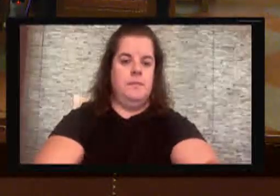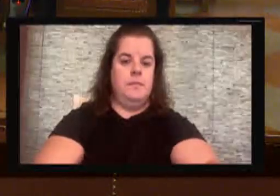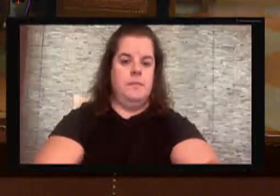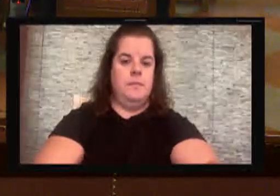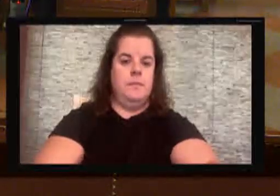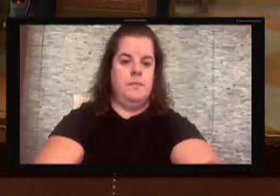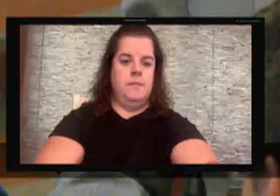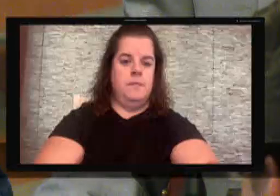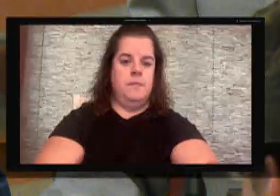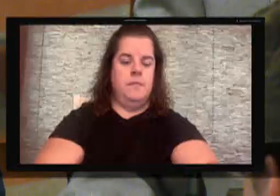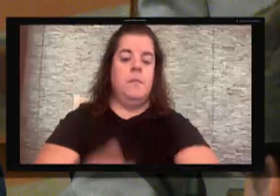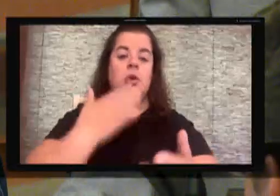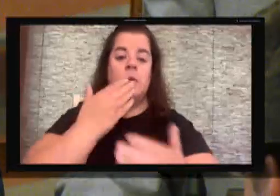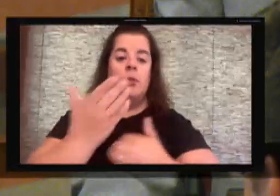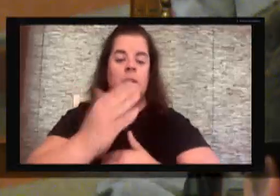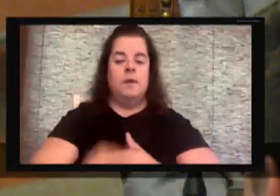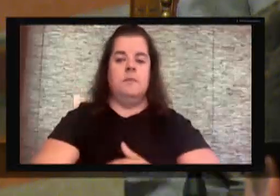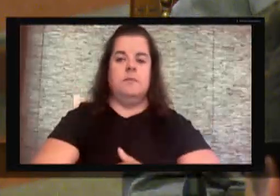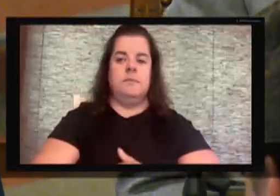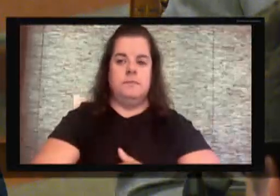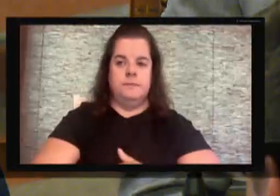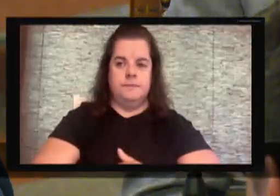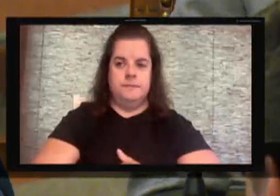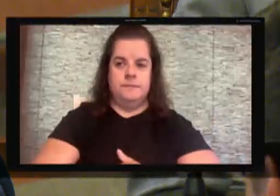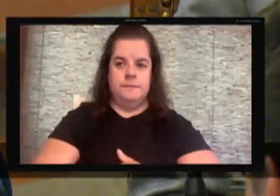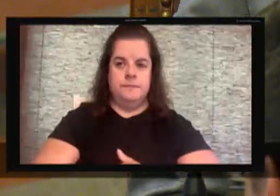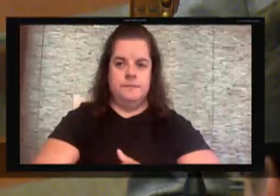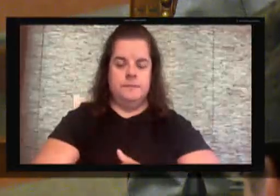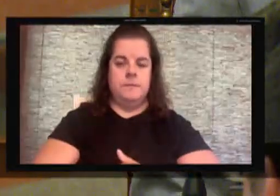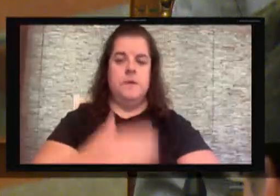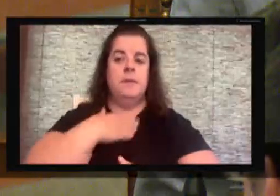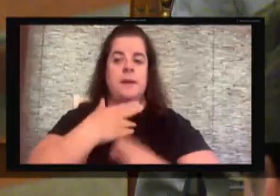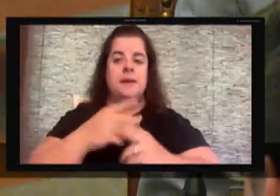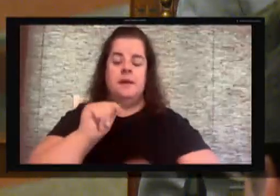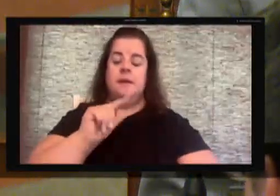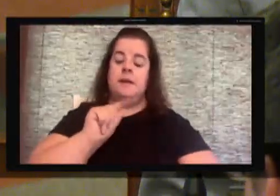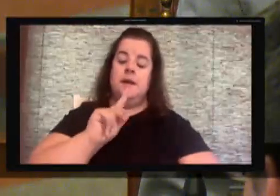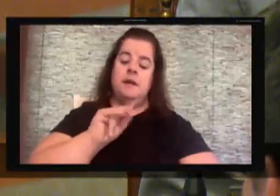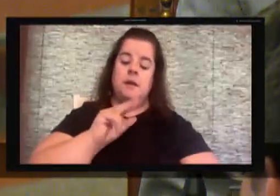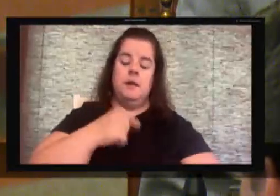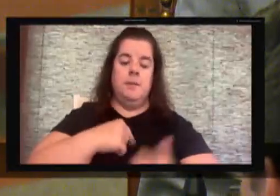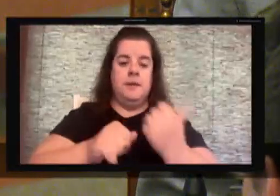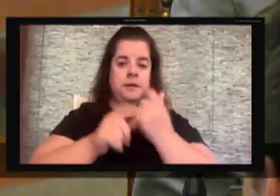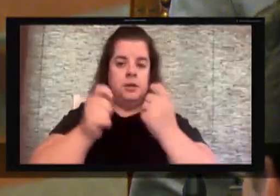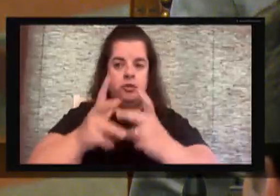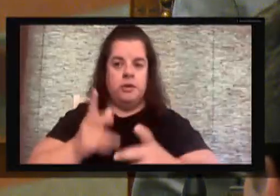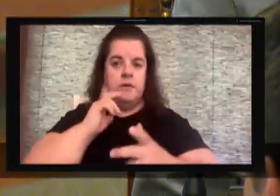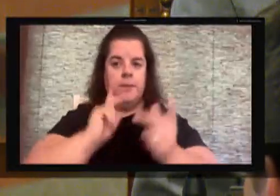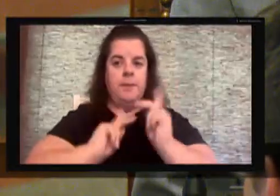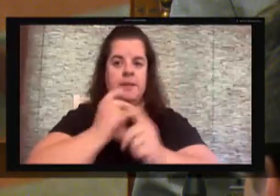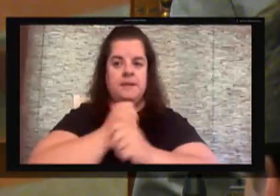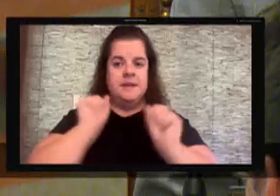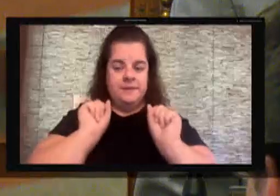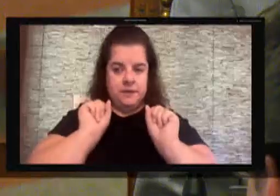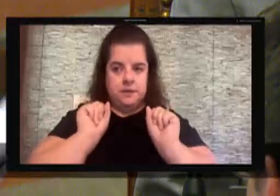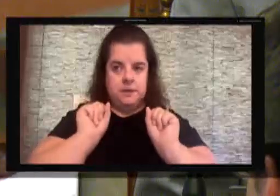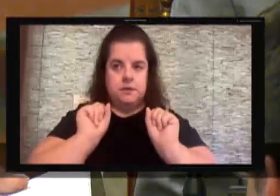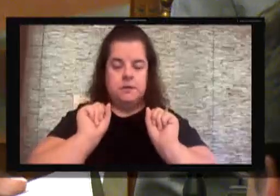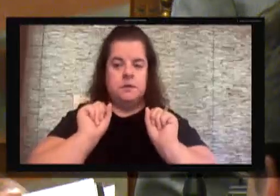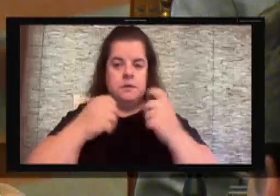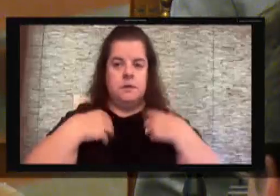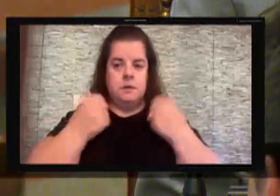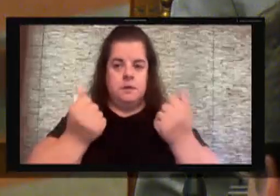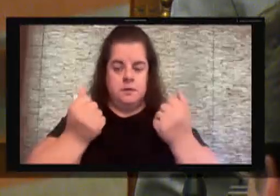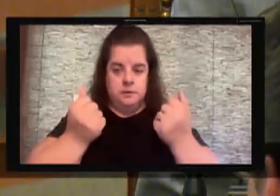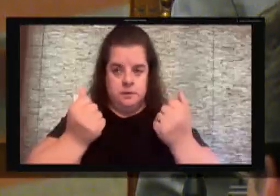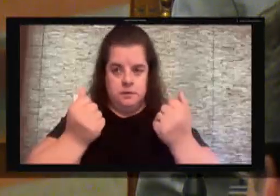Good morning. Morning. My name is Takina White. I'm the Assistant Director of Public Safety. So to answer the question,